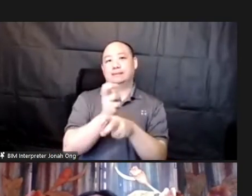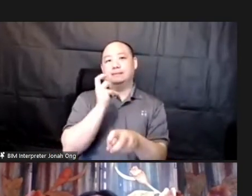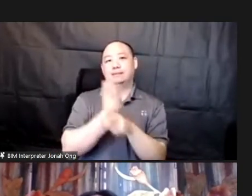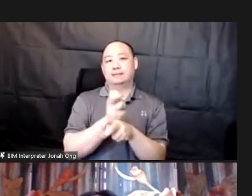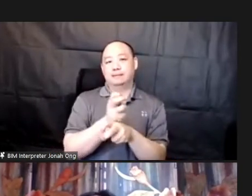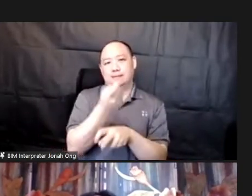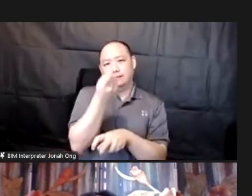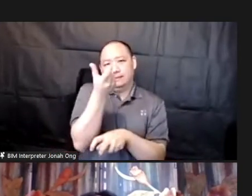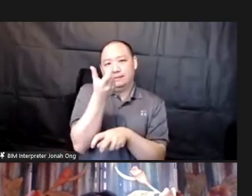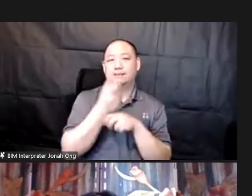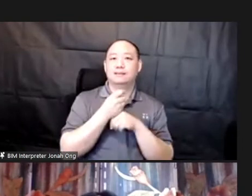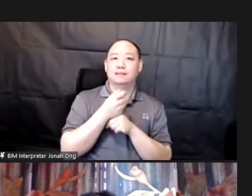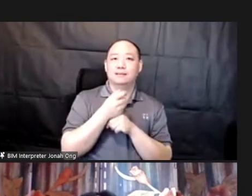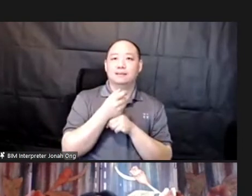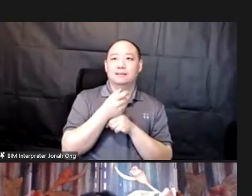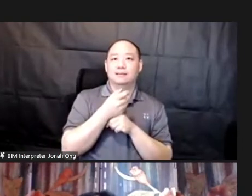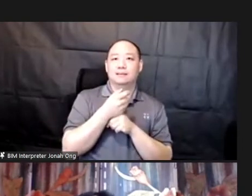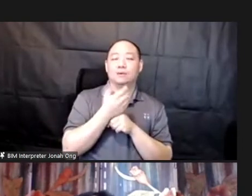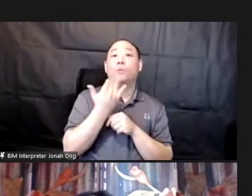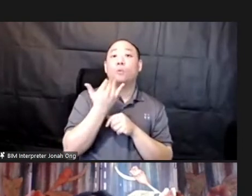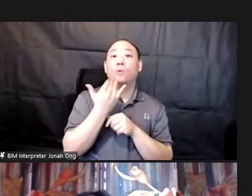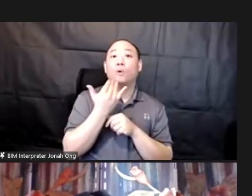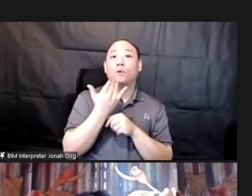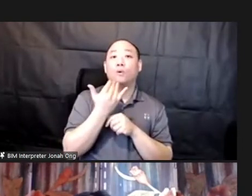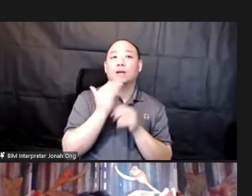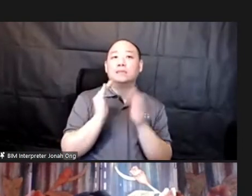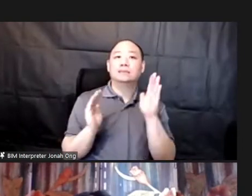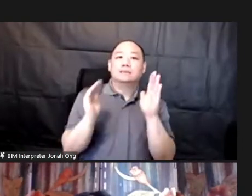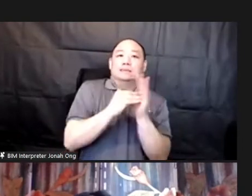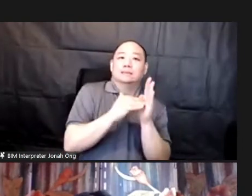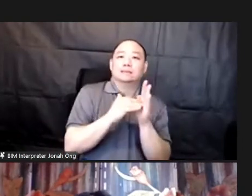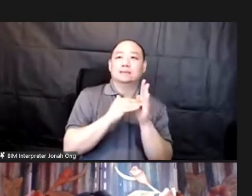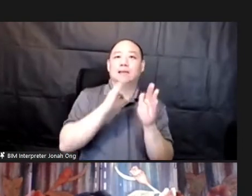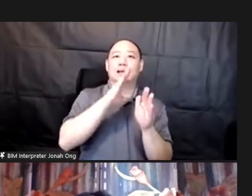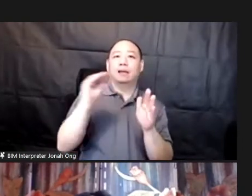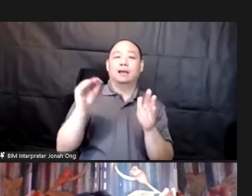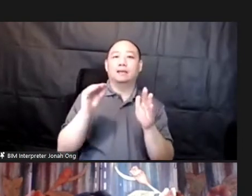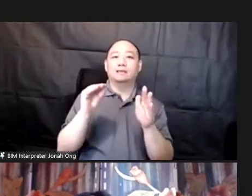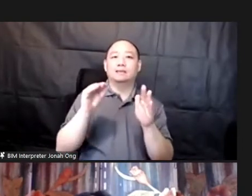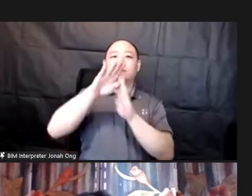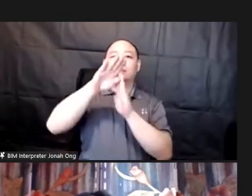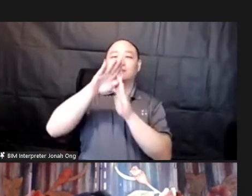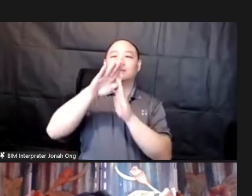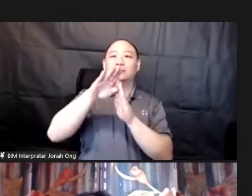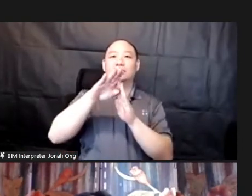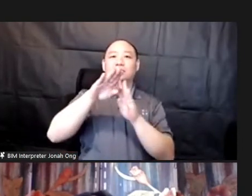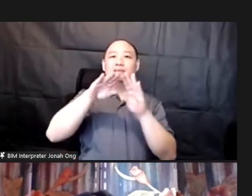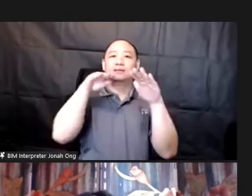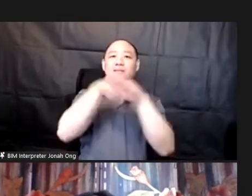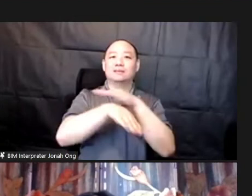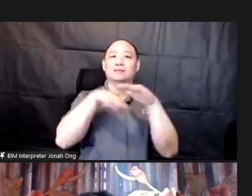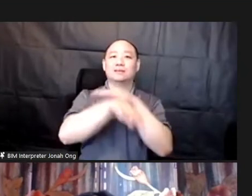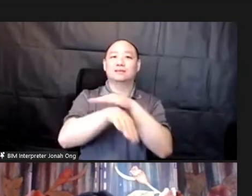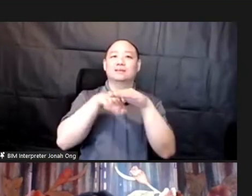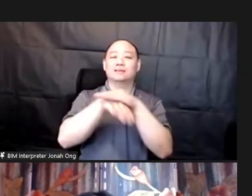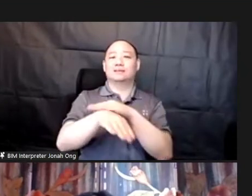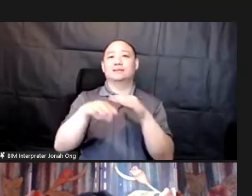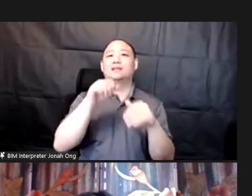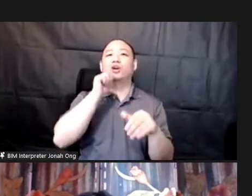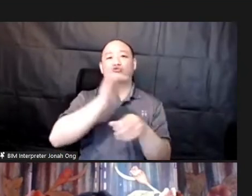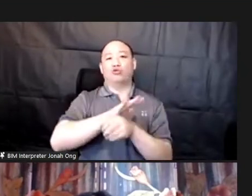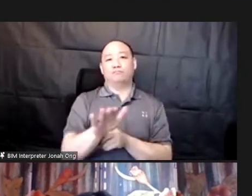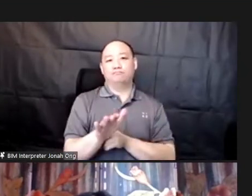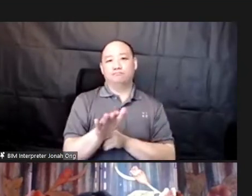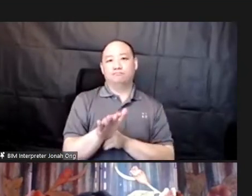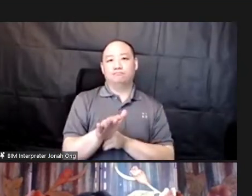that are being deprived because of the lack of accessibility. Mm-hmm. And sort of there are lots of things actually to discuss, but